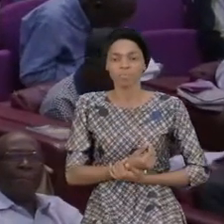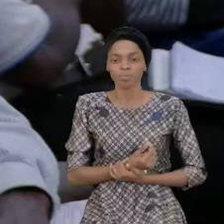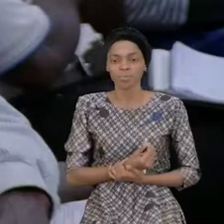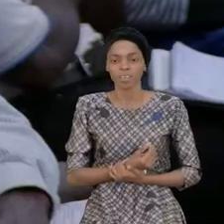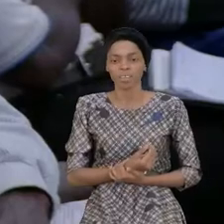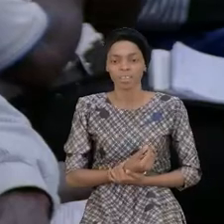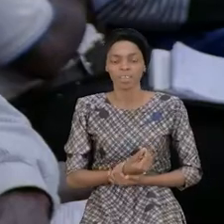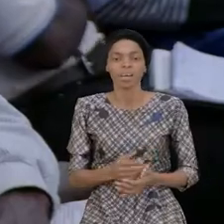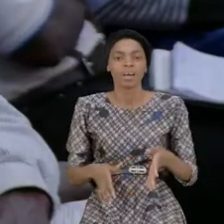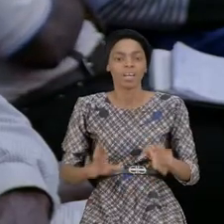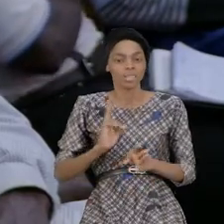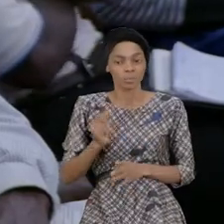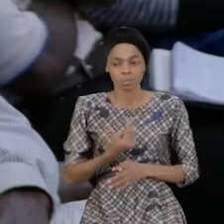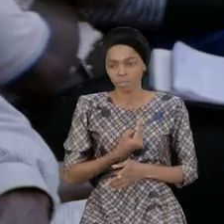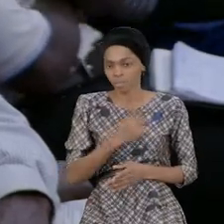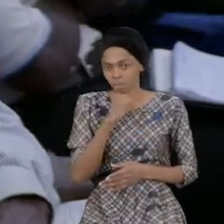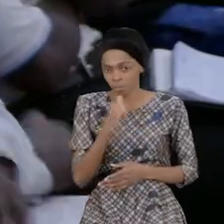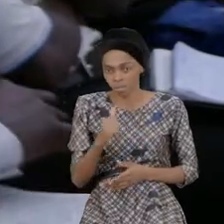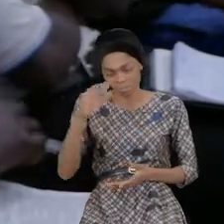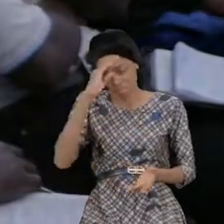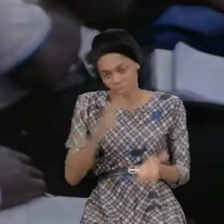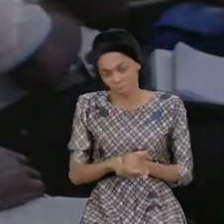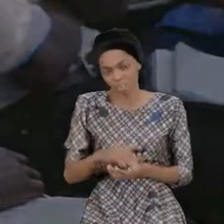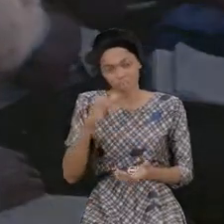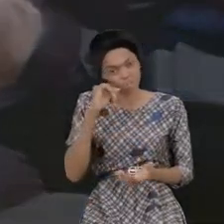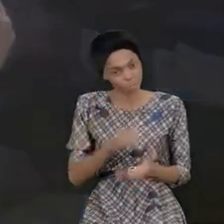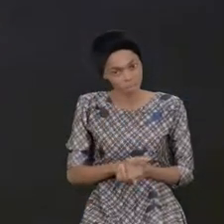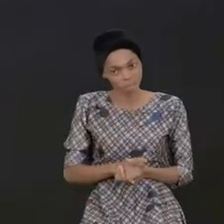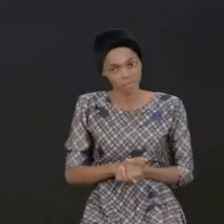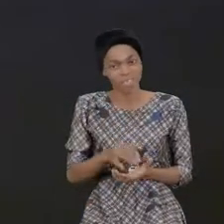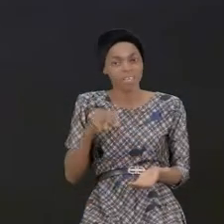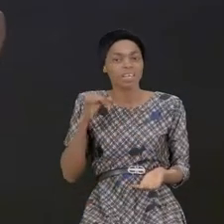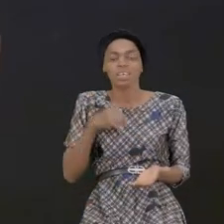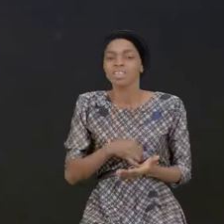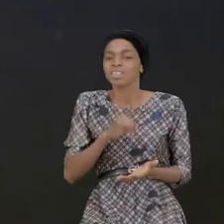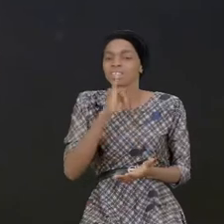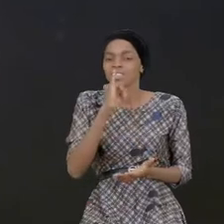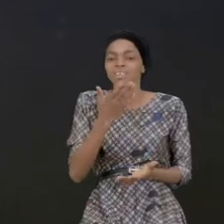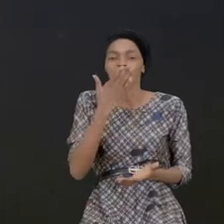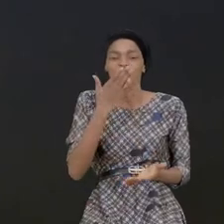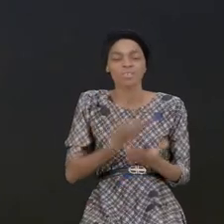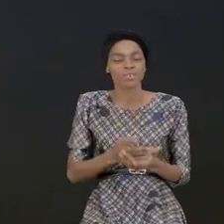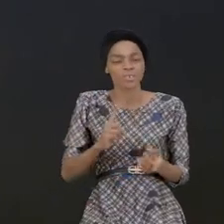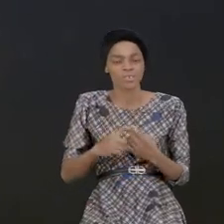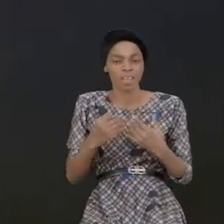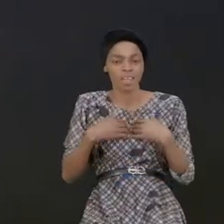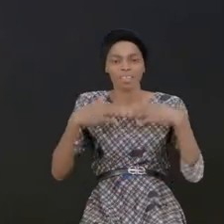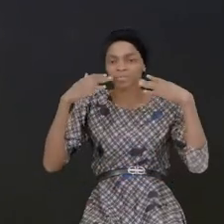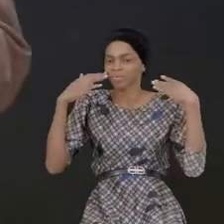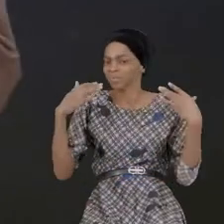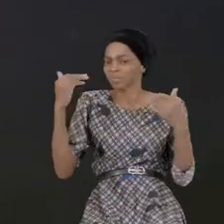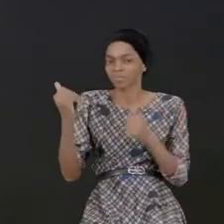Let us not, husband and wife, isn't it good to wear a smile every